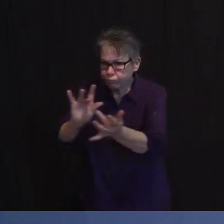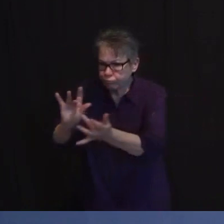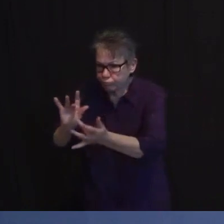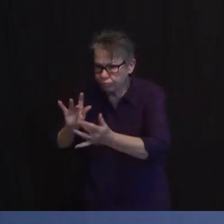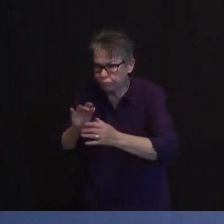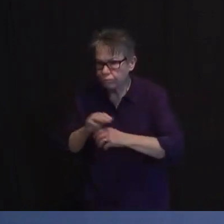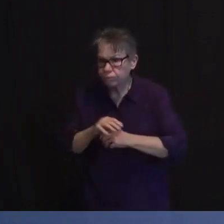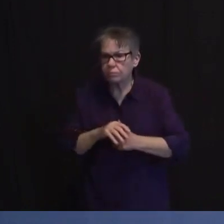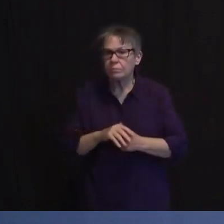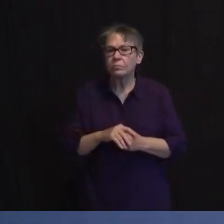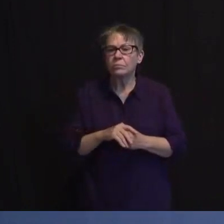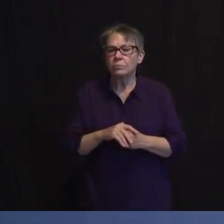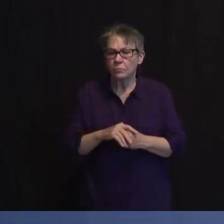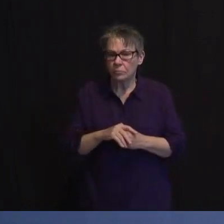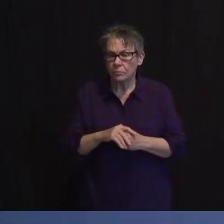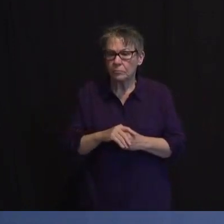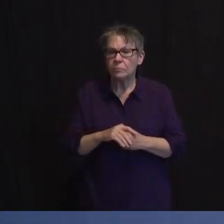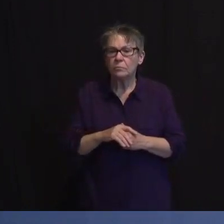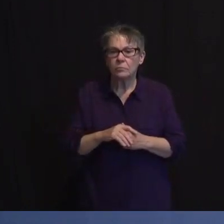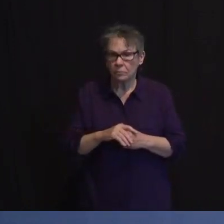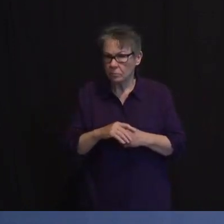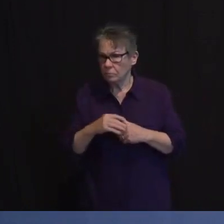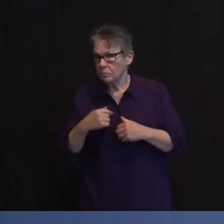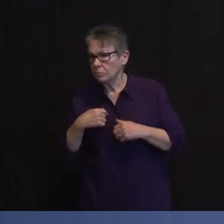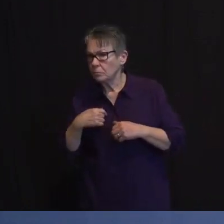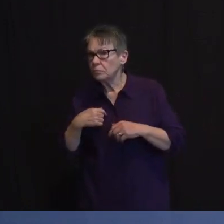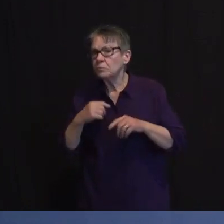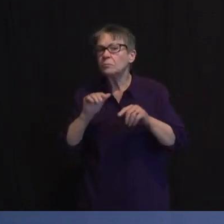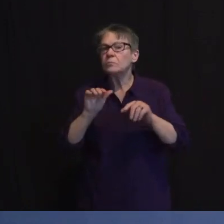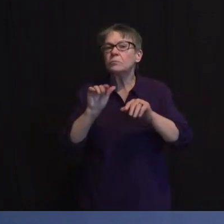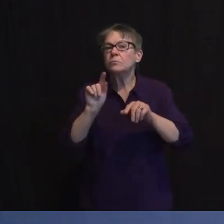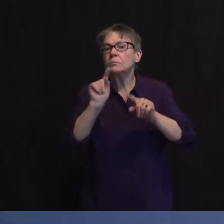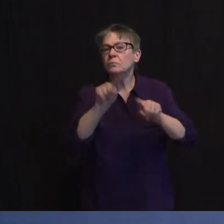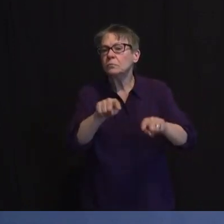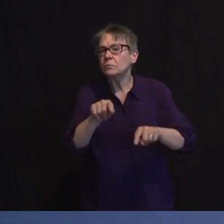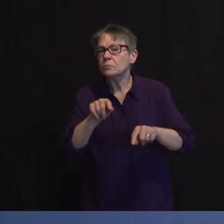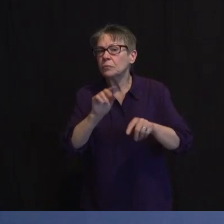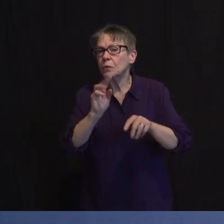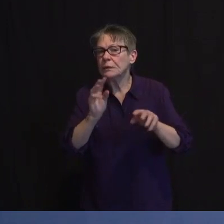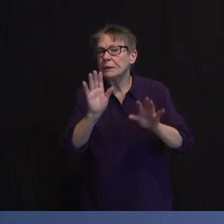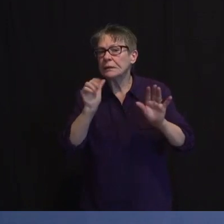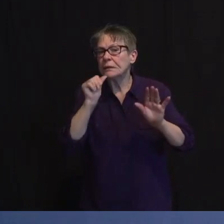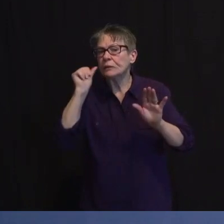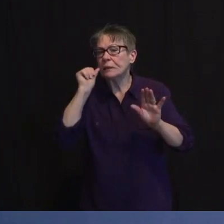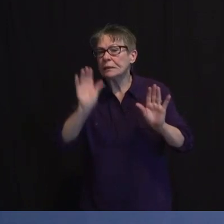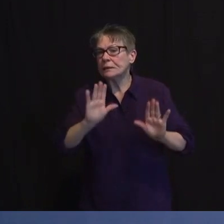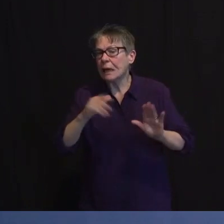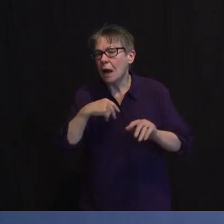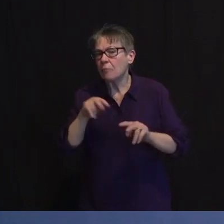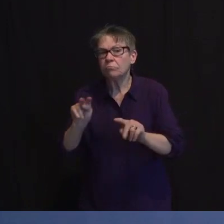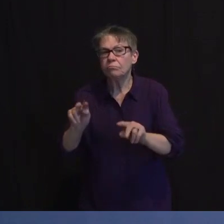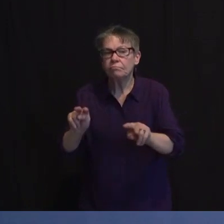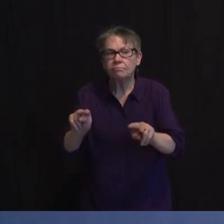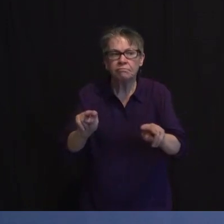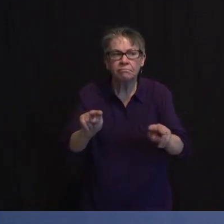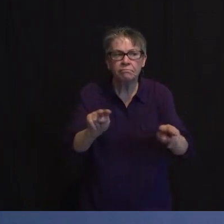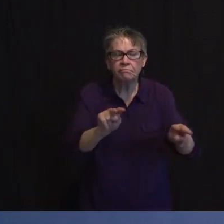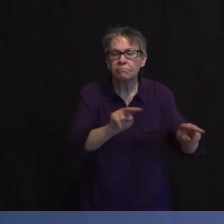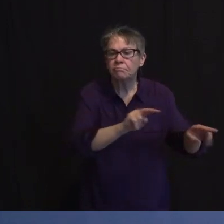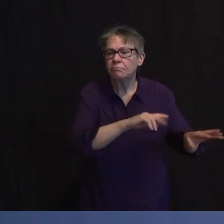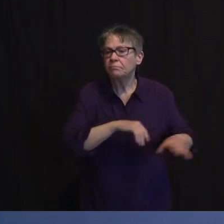were not as visible to the staff as perhaps the staff would have liked. And in a number of